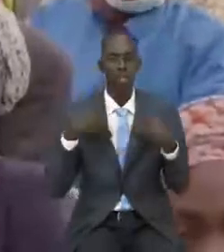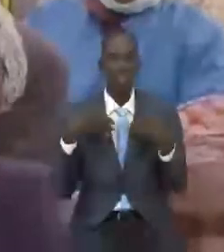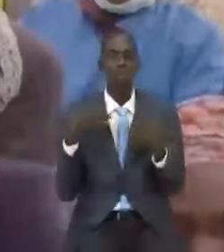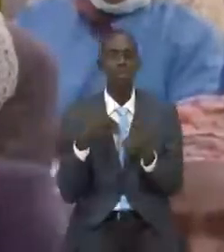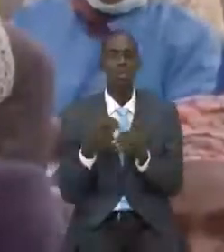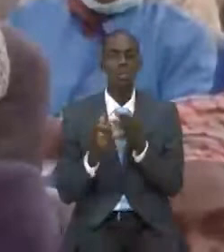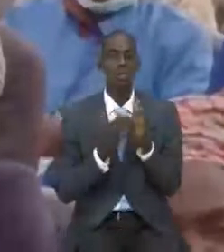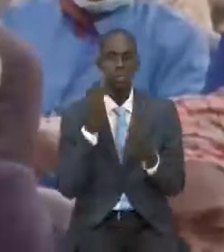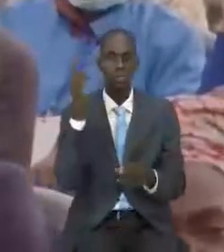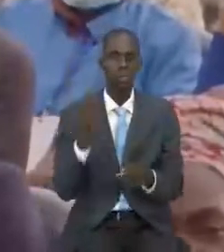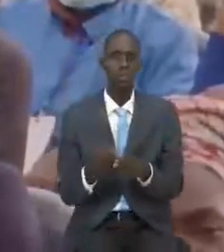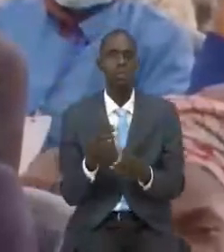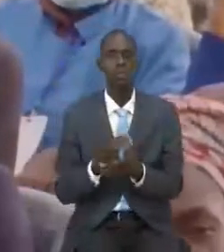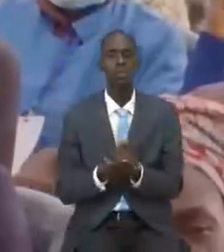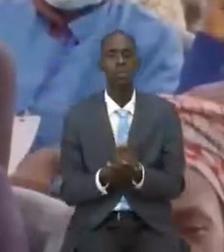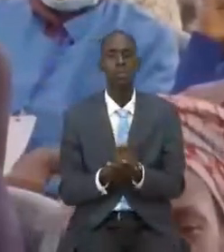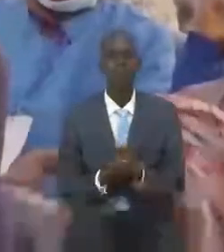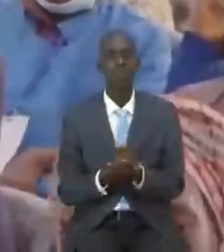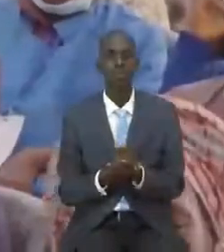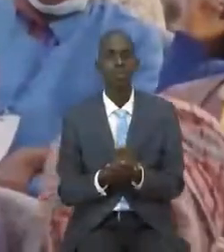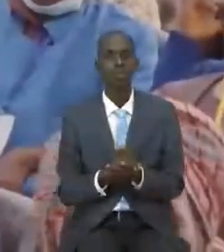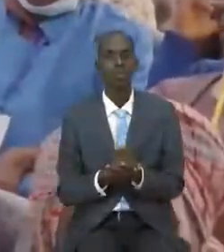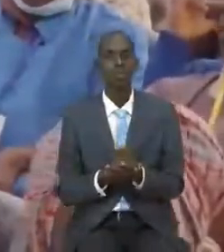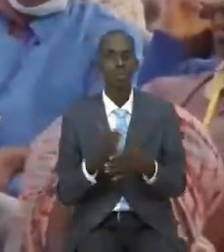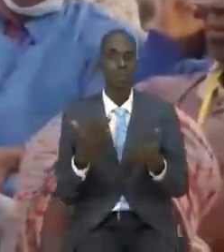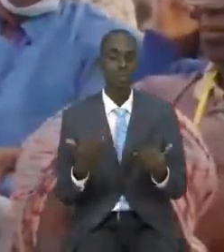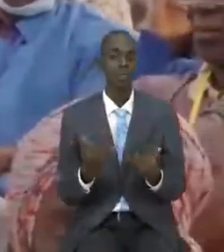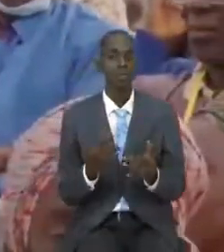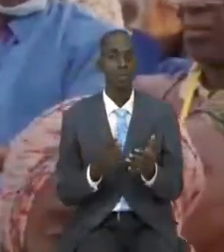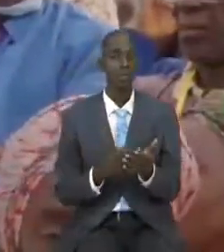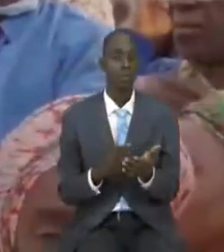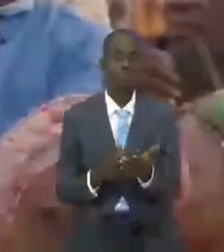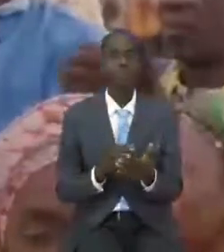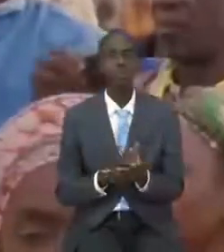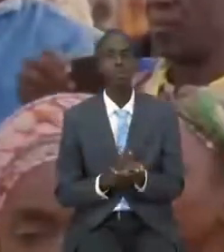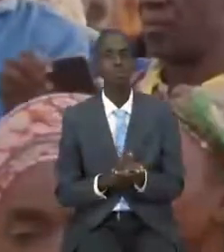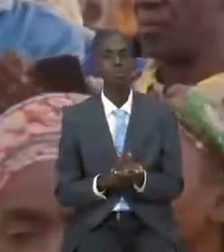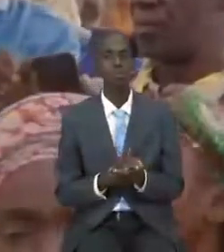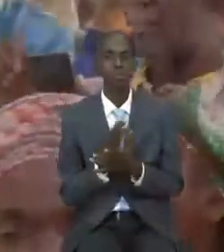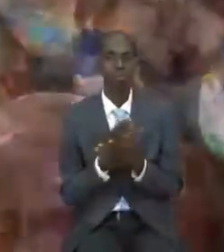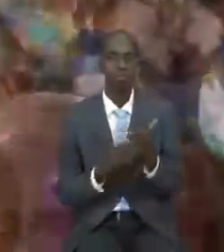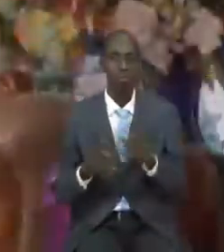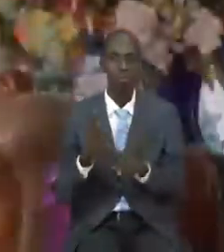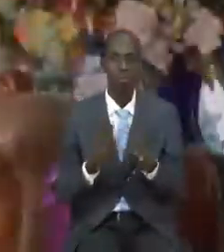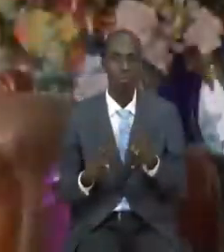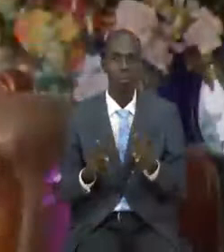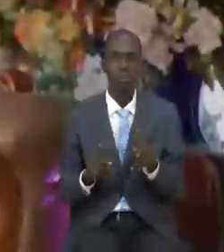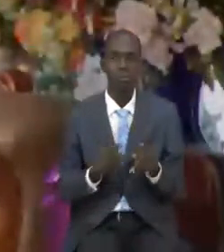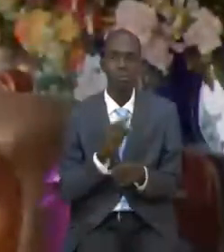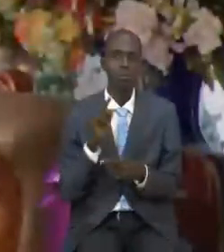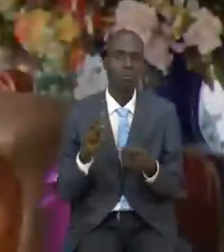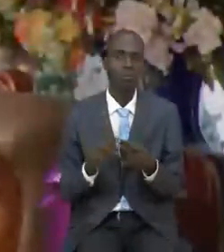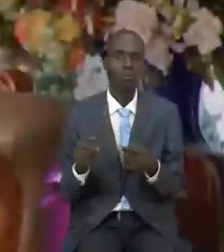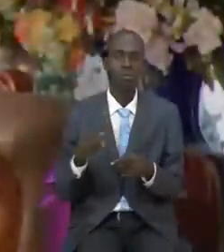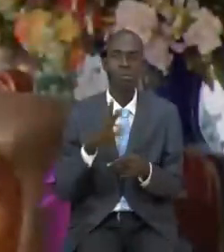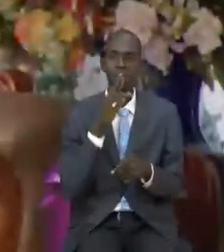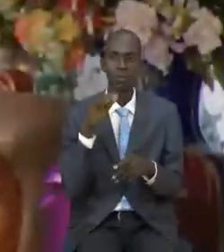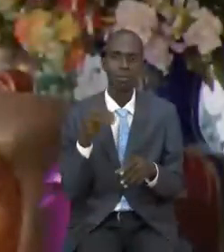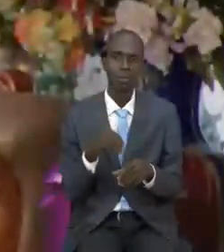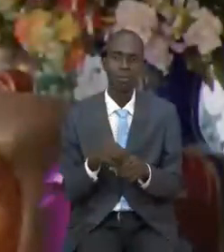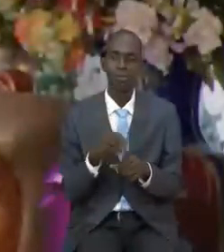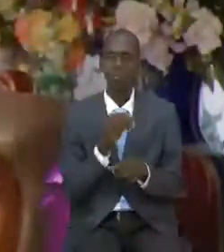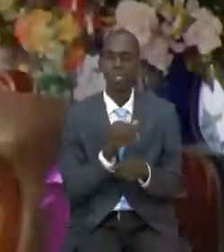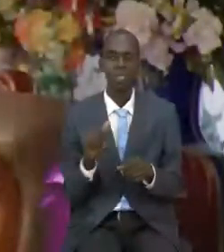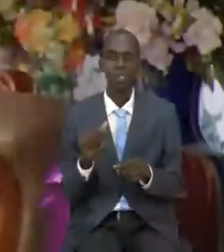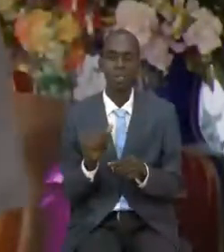name. Hold on now. You know, sometimes there are people, when they are in a particular